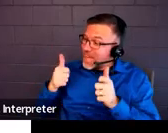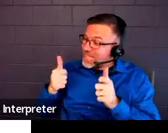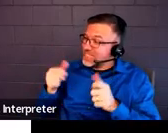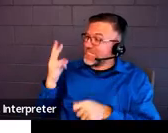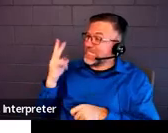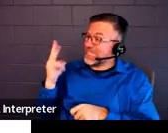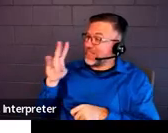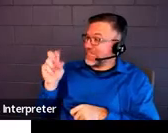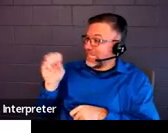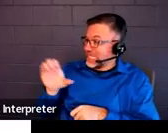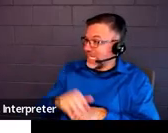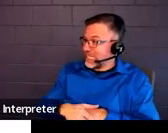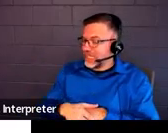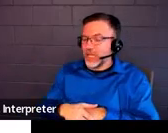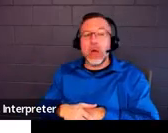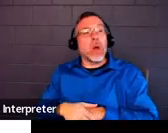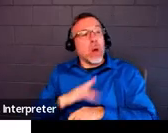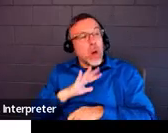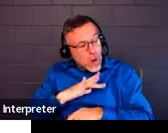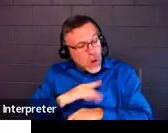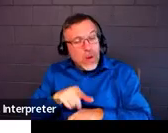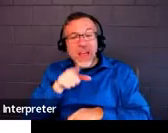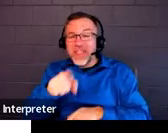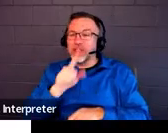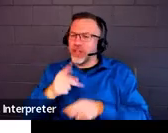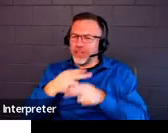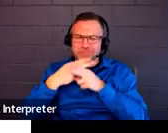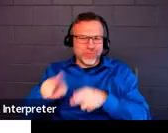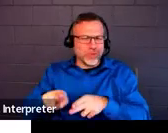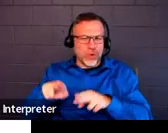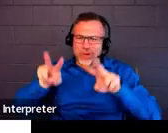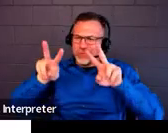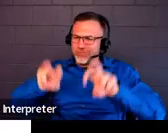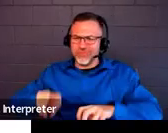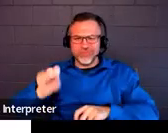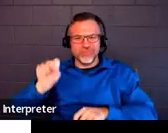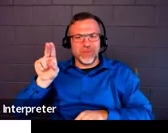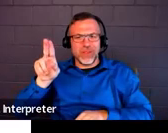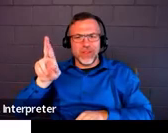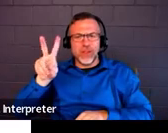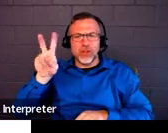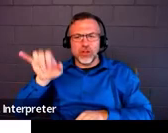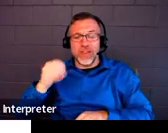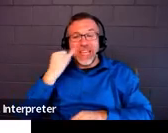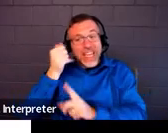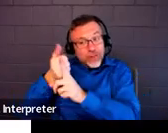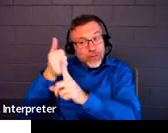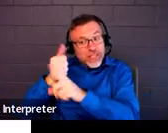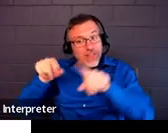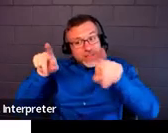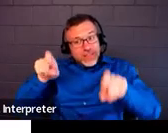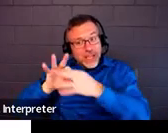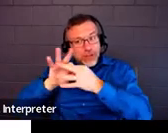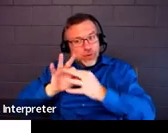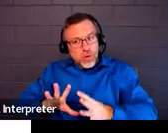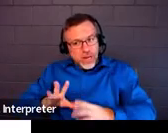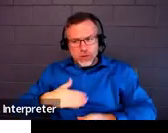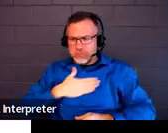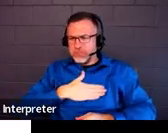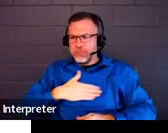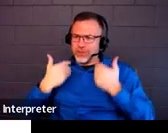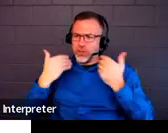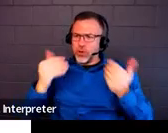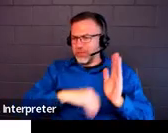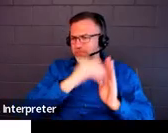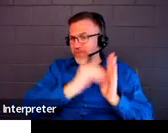short survey. So if you are a coordinator, a test coordinator, then take a moment to fill that